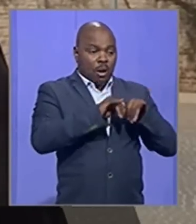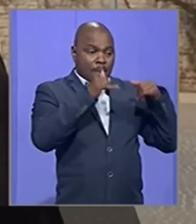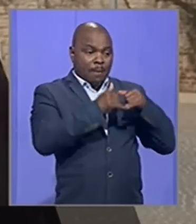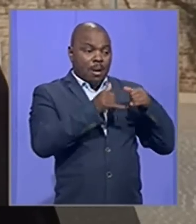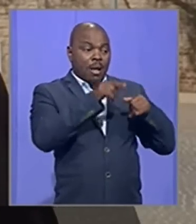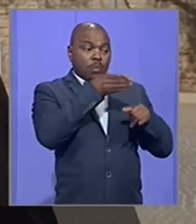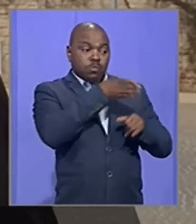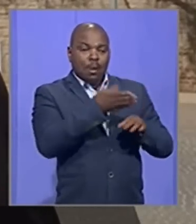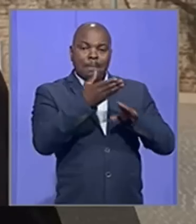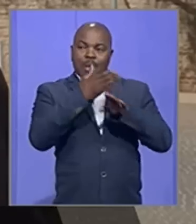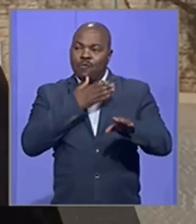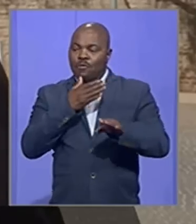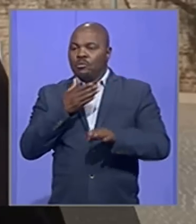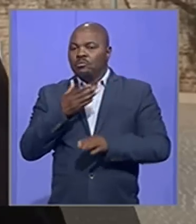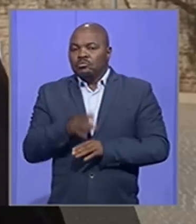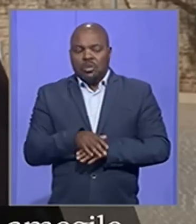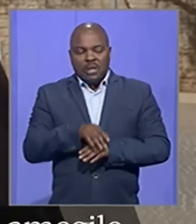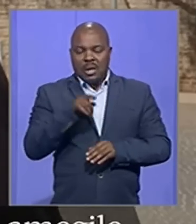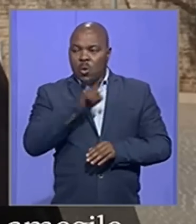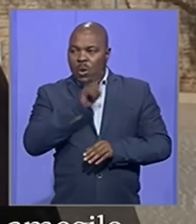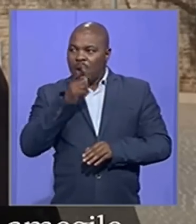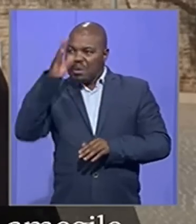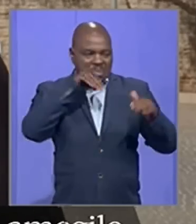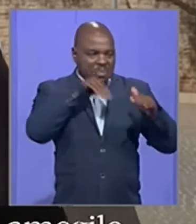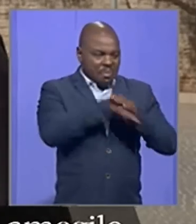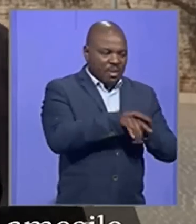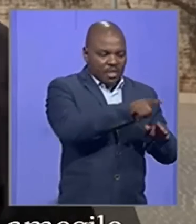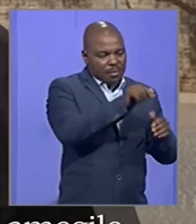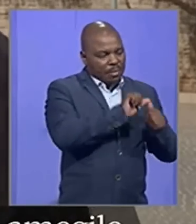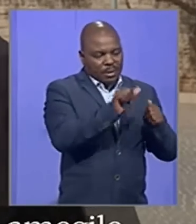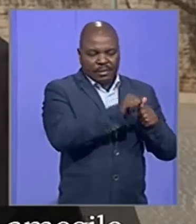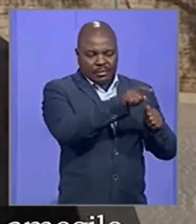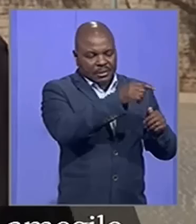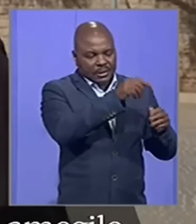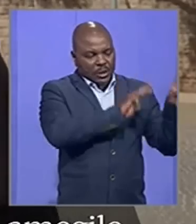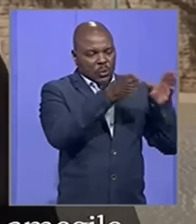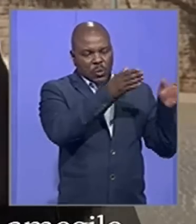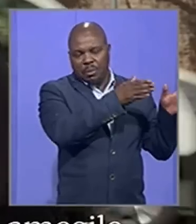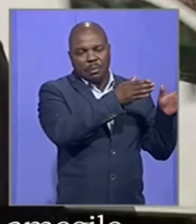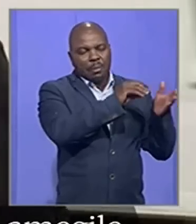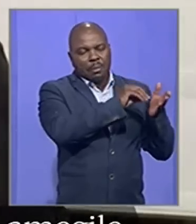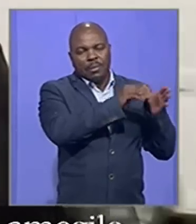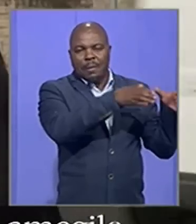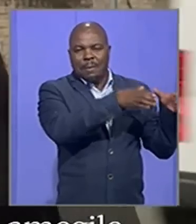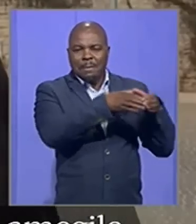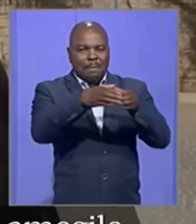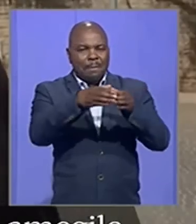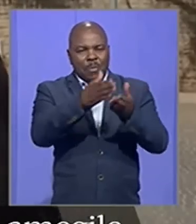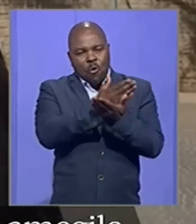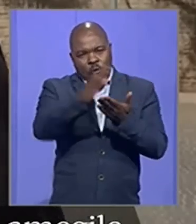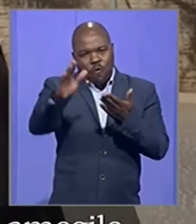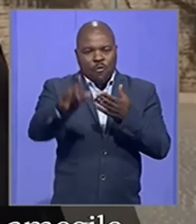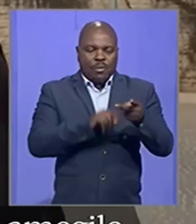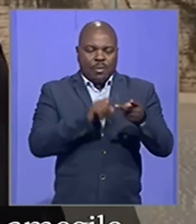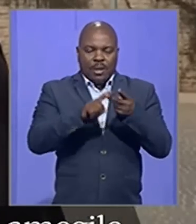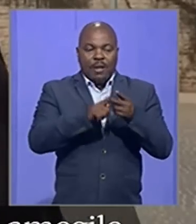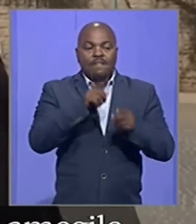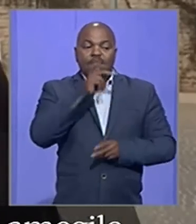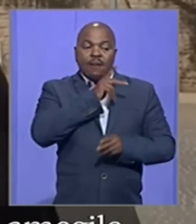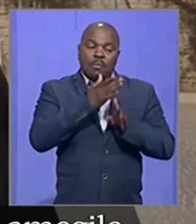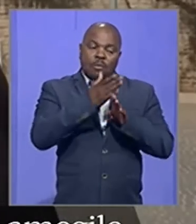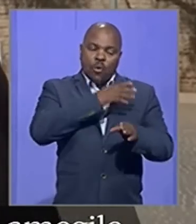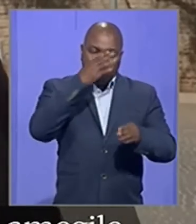incident happened is removed, which is a process. We're hoping that before Friday we will then have finalized that process.